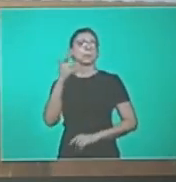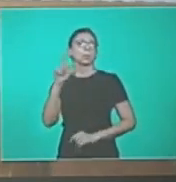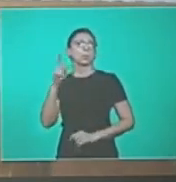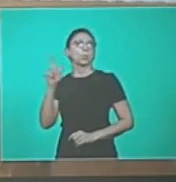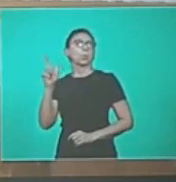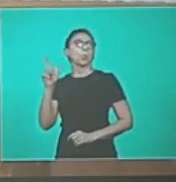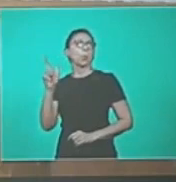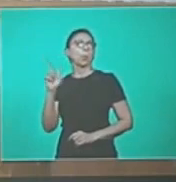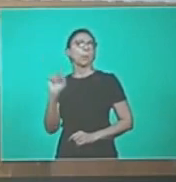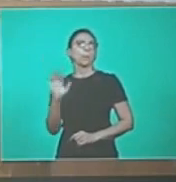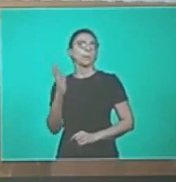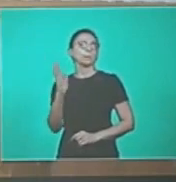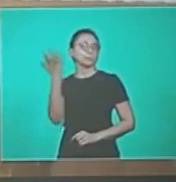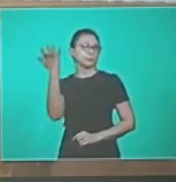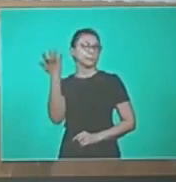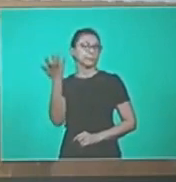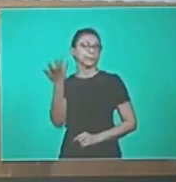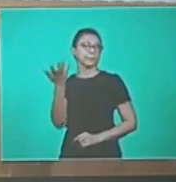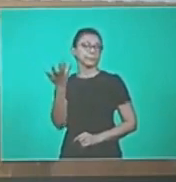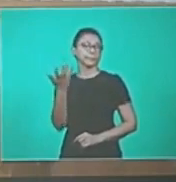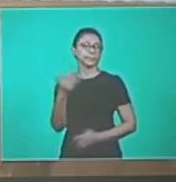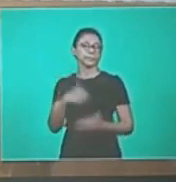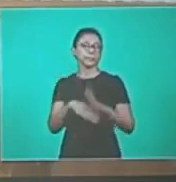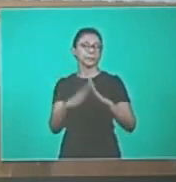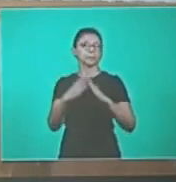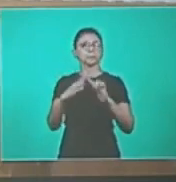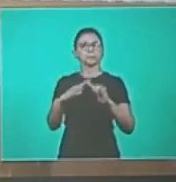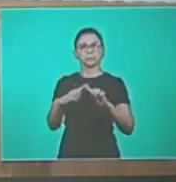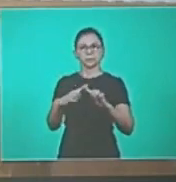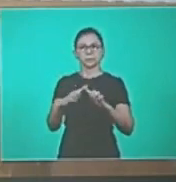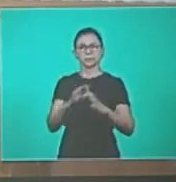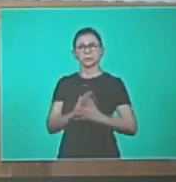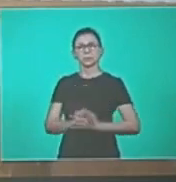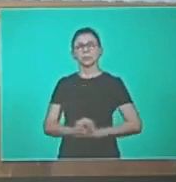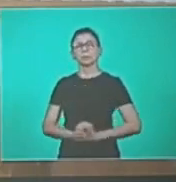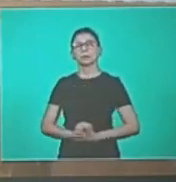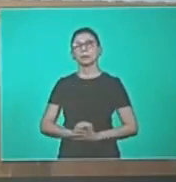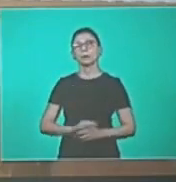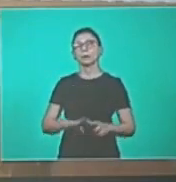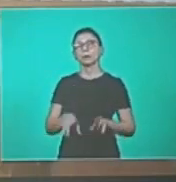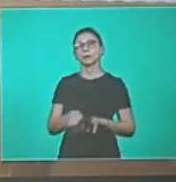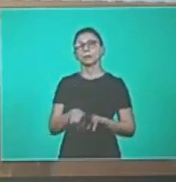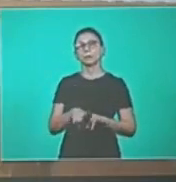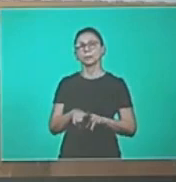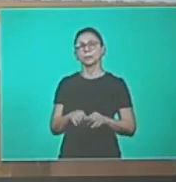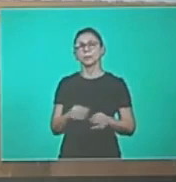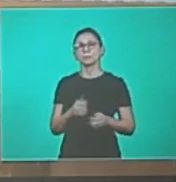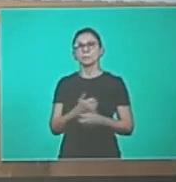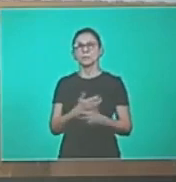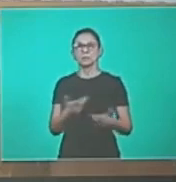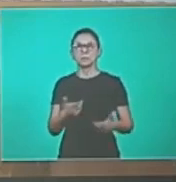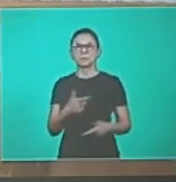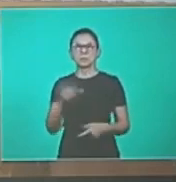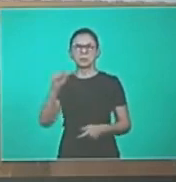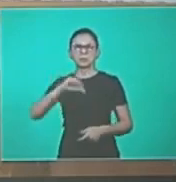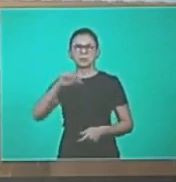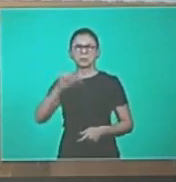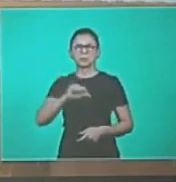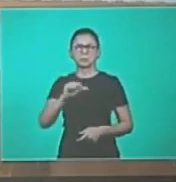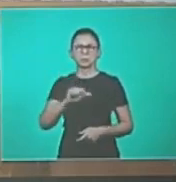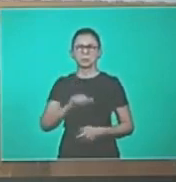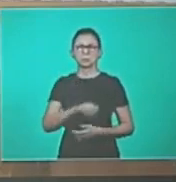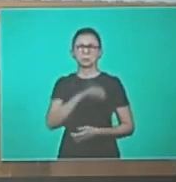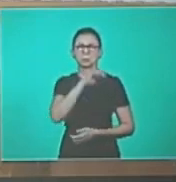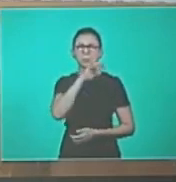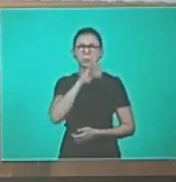On the other hand, we have other facts, other subjects in the life of the church. Even something that is